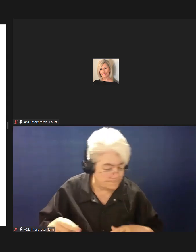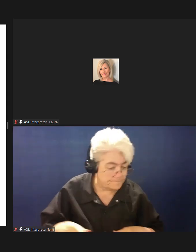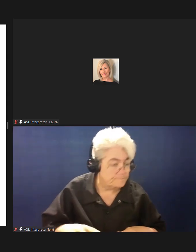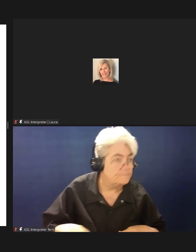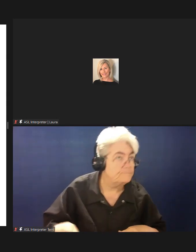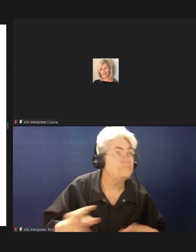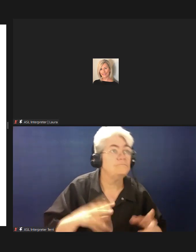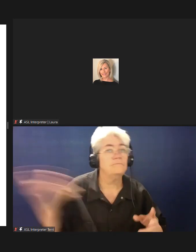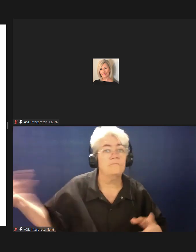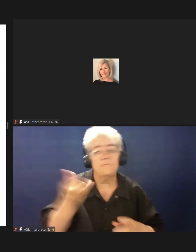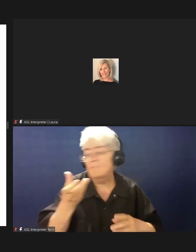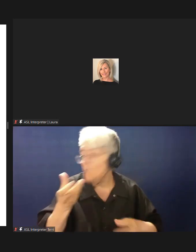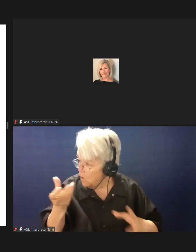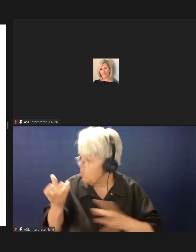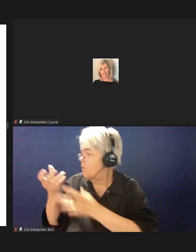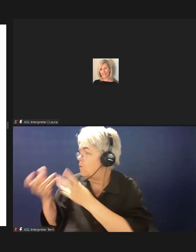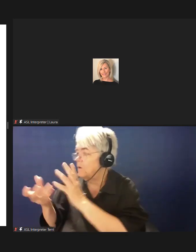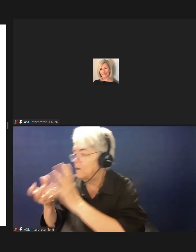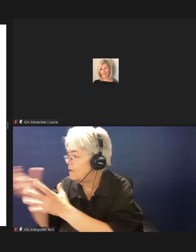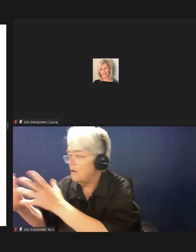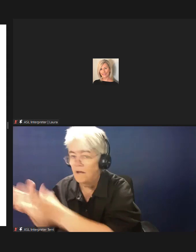have those ready.